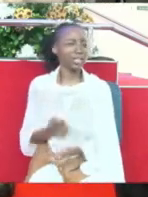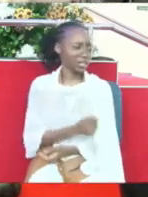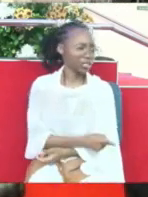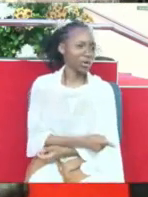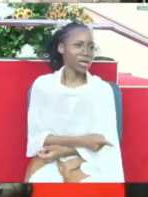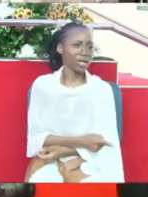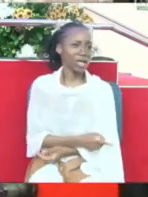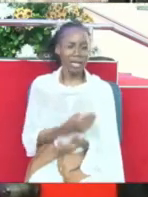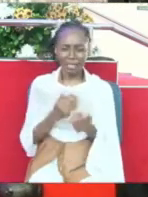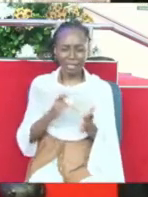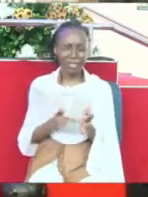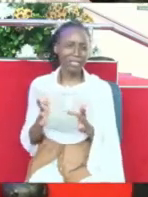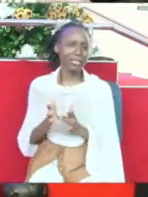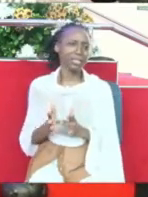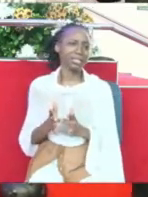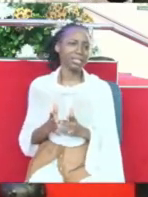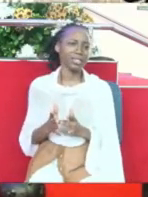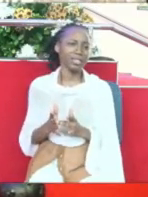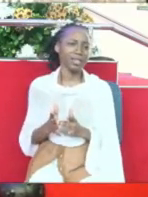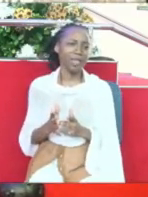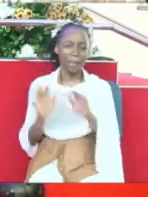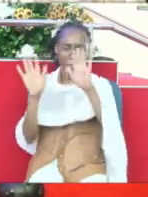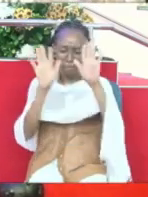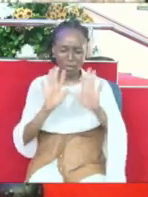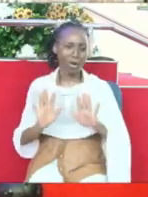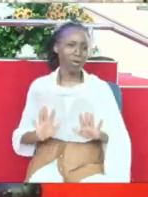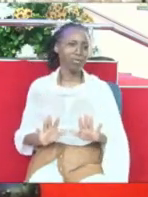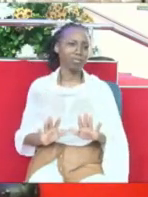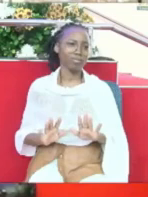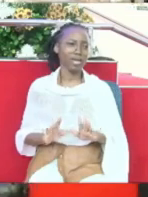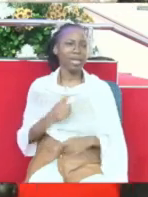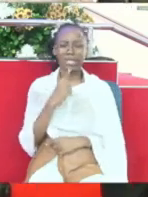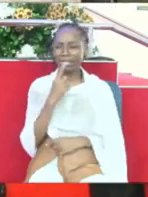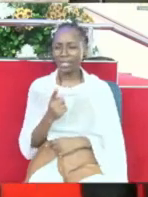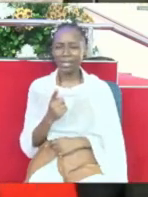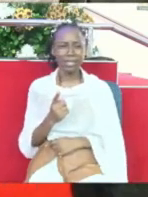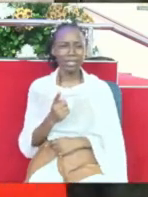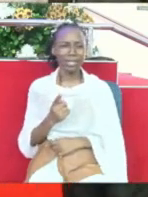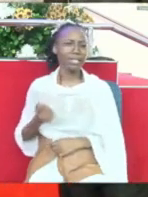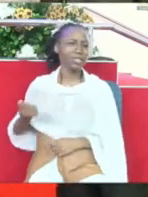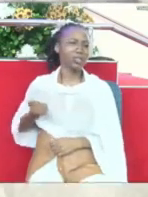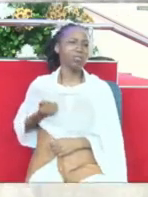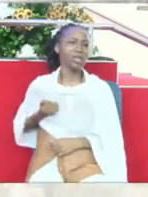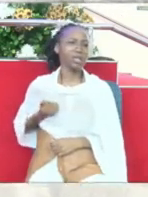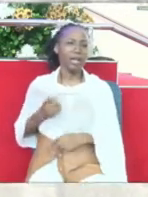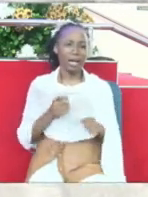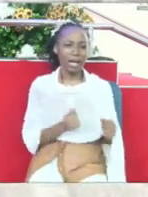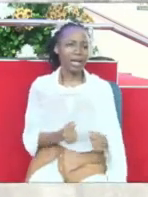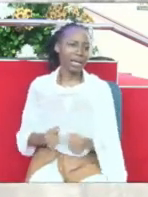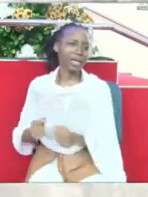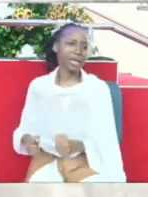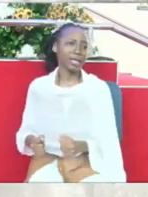again. Aliingia kwenye muujiza mwingine wa pili. And he finds this woman who is carrying the son they are going to bury. The